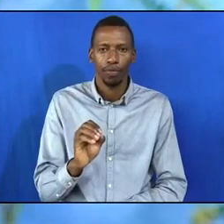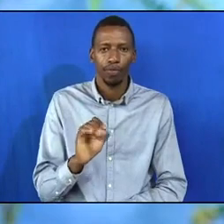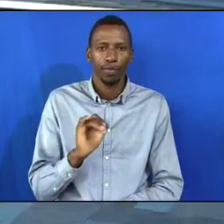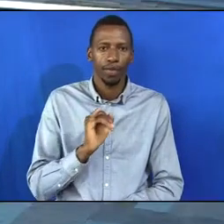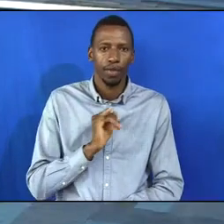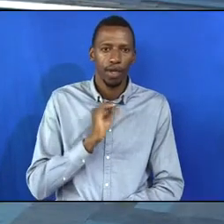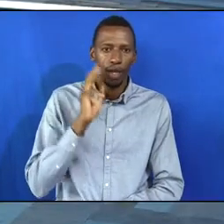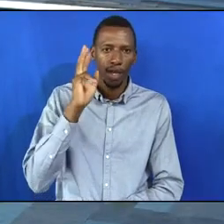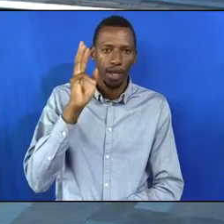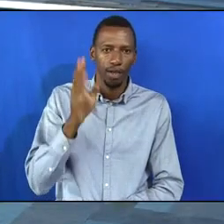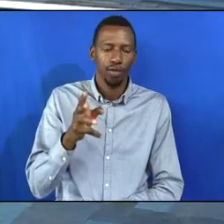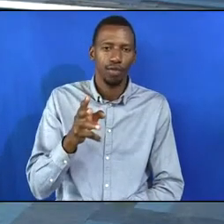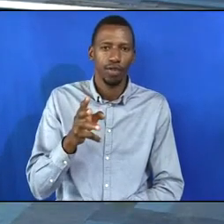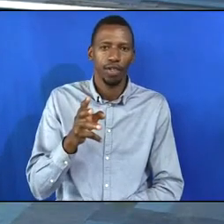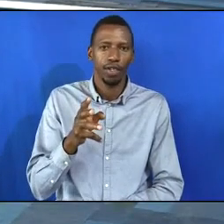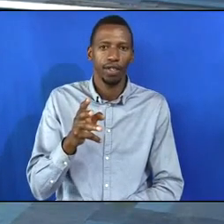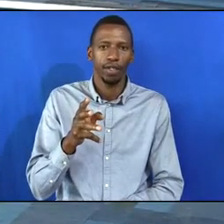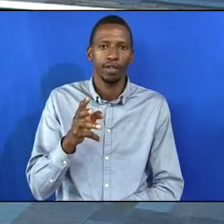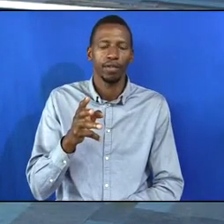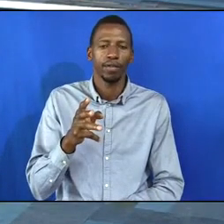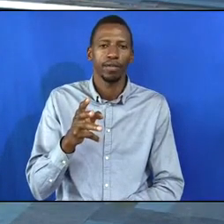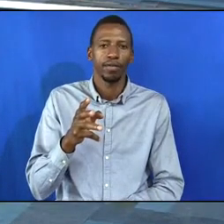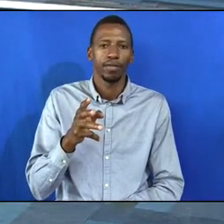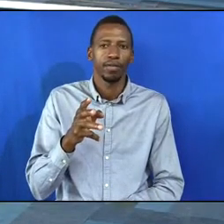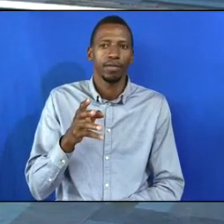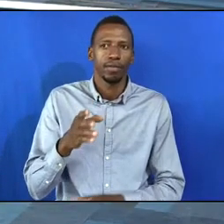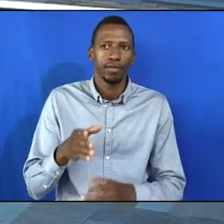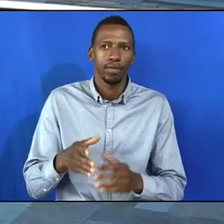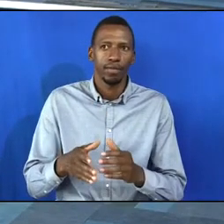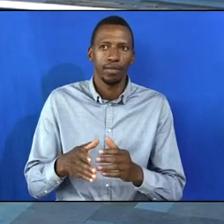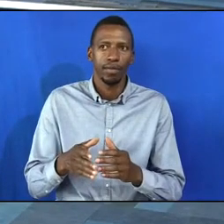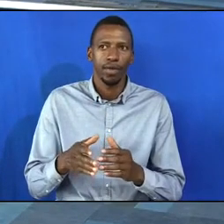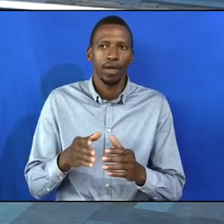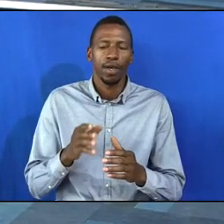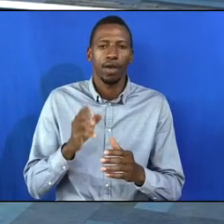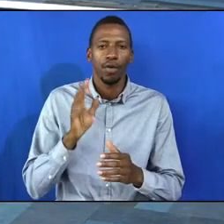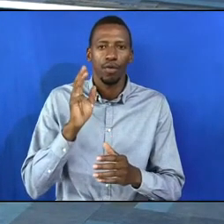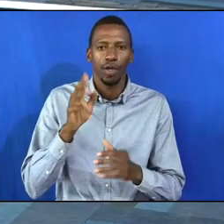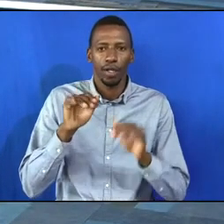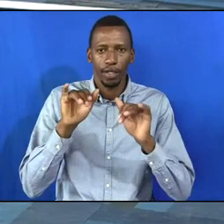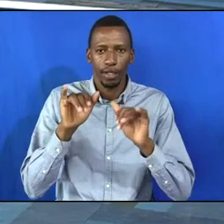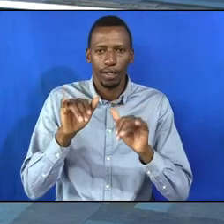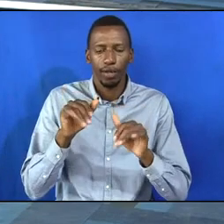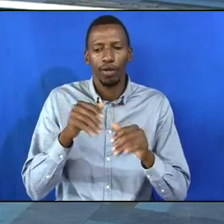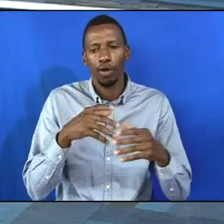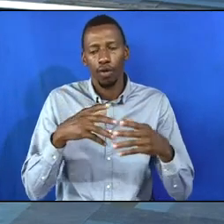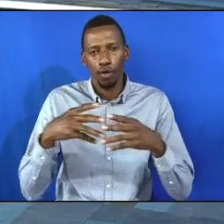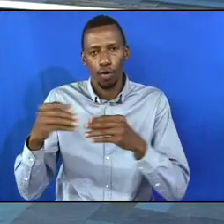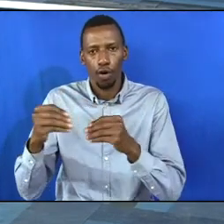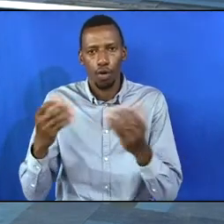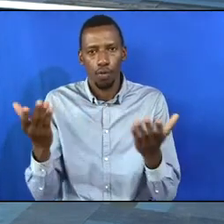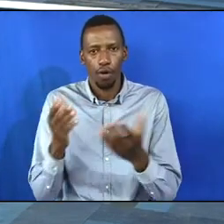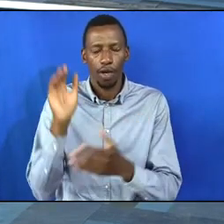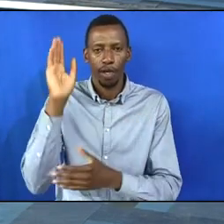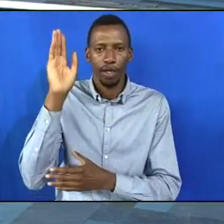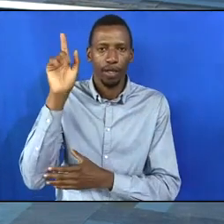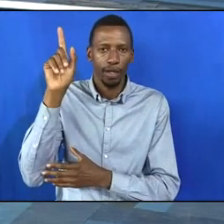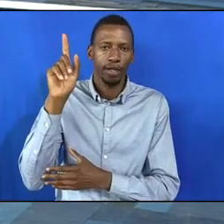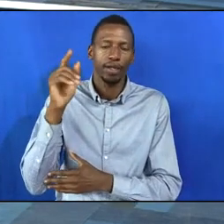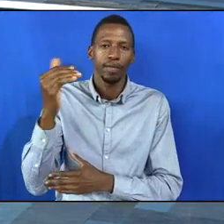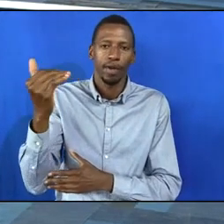I will haste where he bids me. I